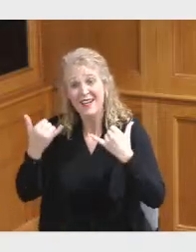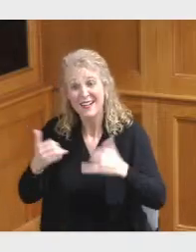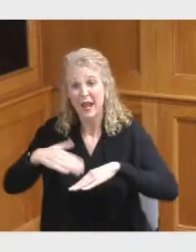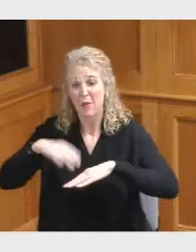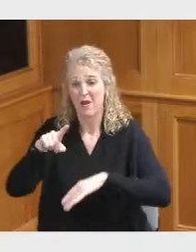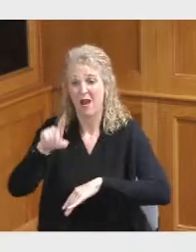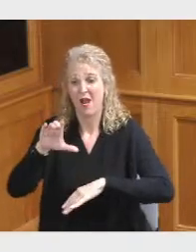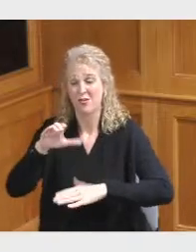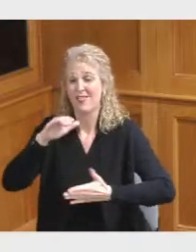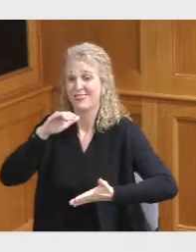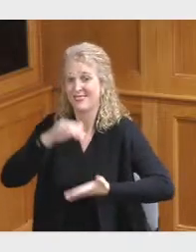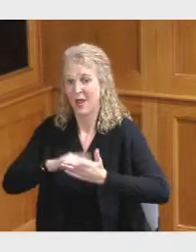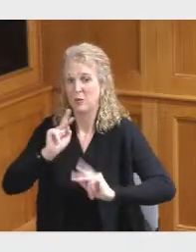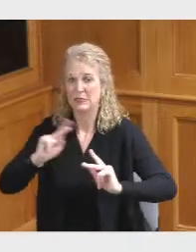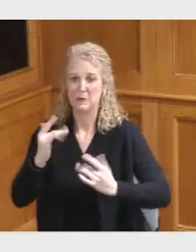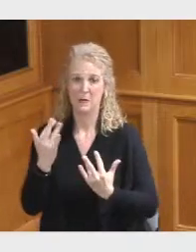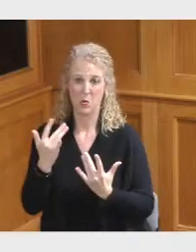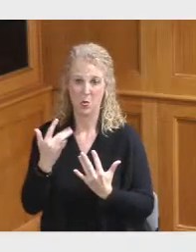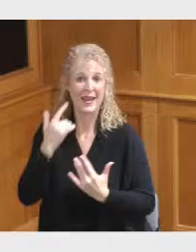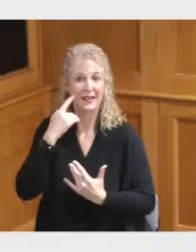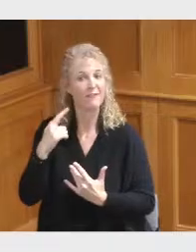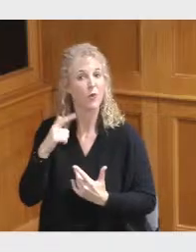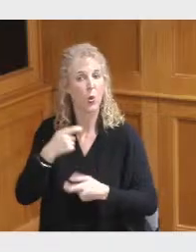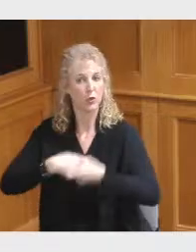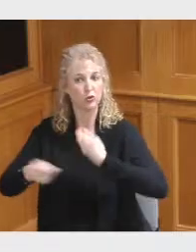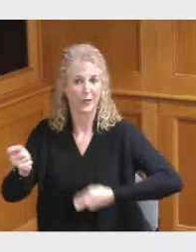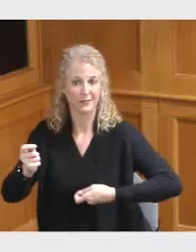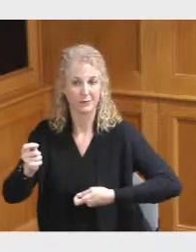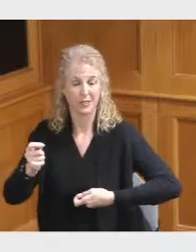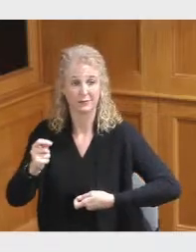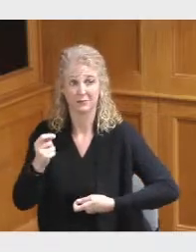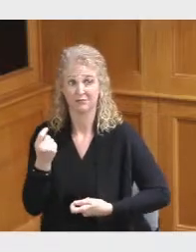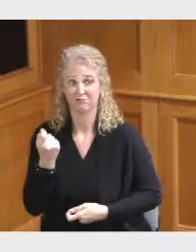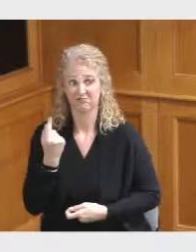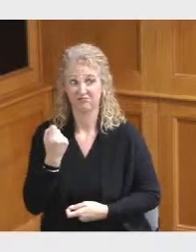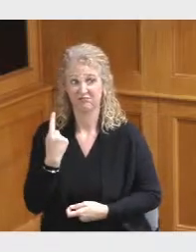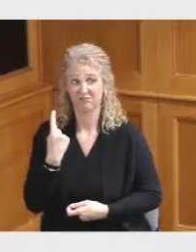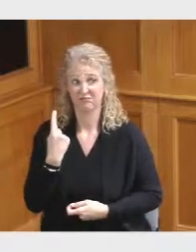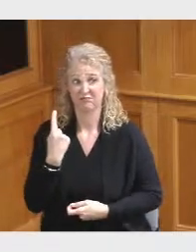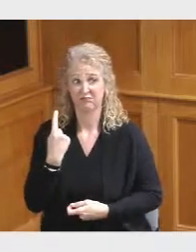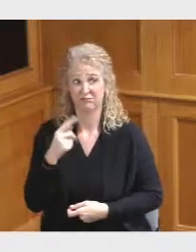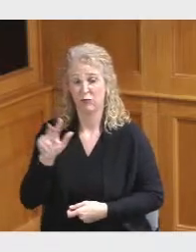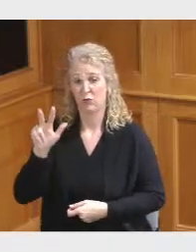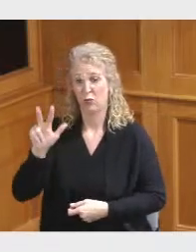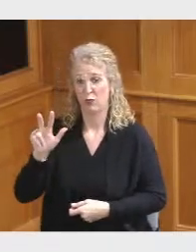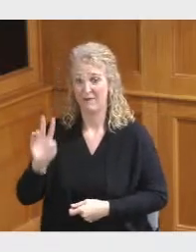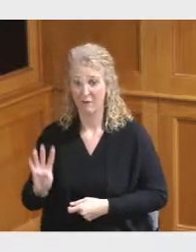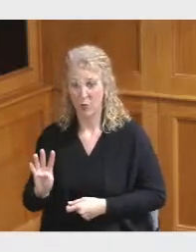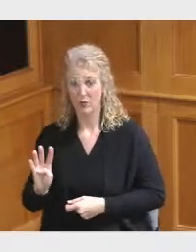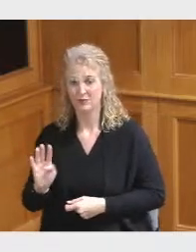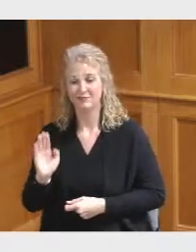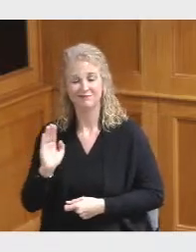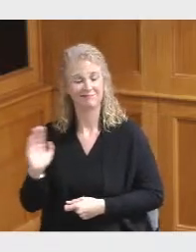for a transplant or a life-saving organ, and almost 3/4 of those individuals never get a chance to get